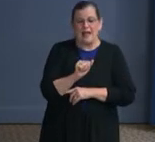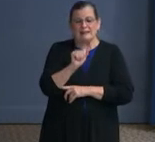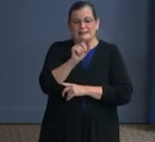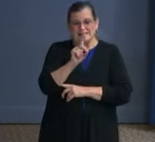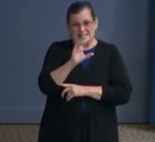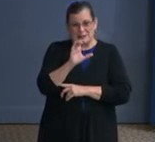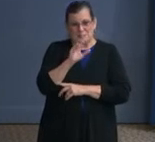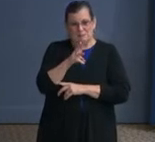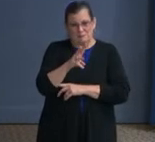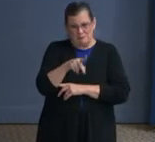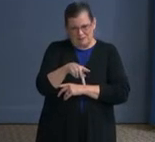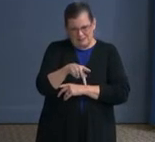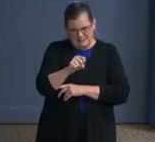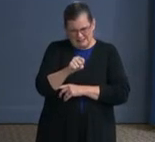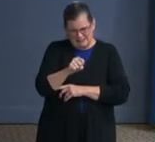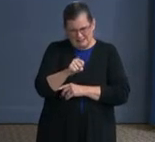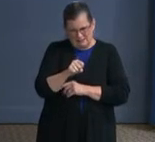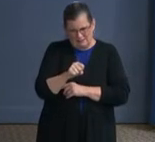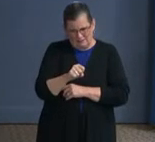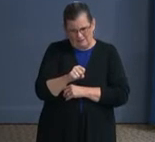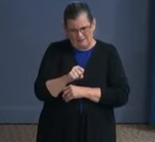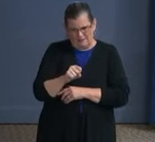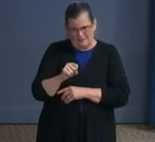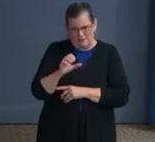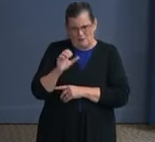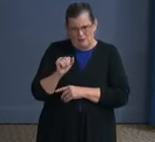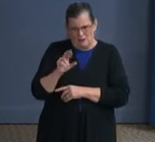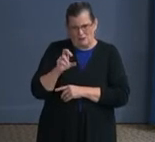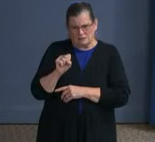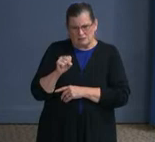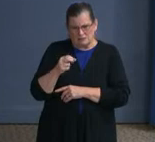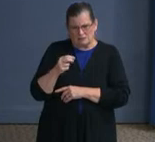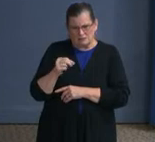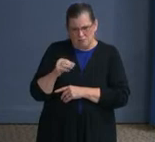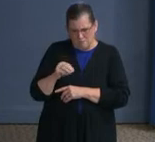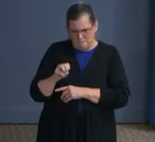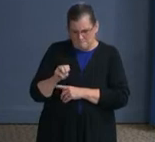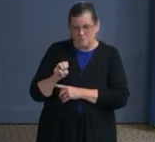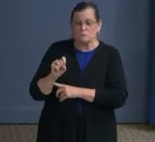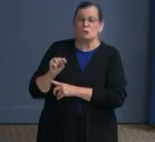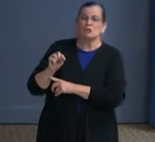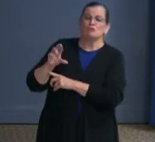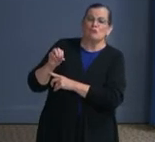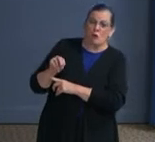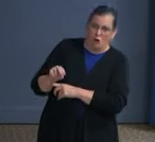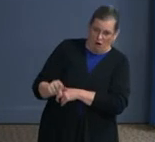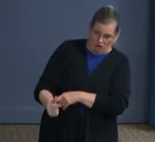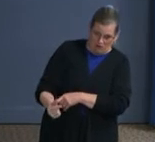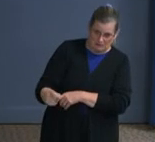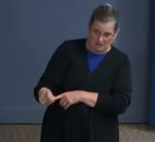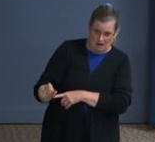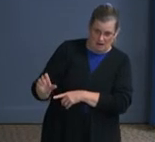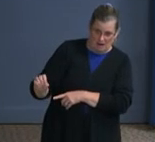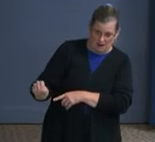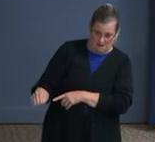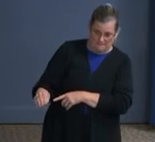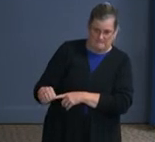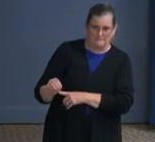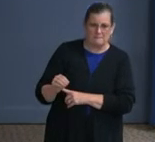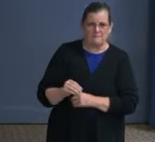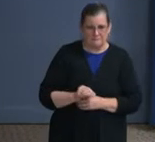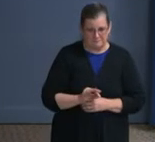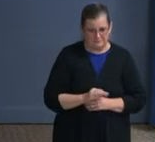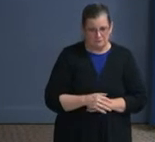dcpsreopenstrong.com, and there's additional information on our CARE classroom. As a reminder, for the CARE model, students will continue